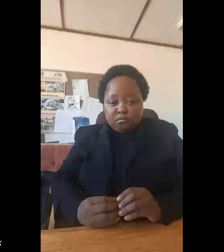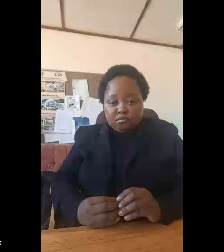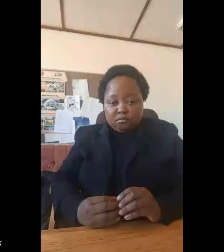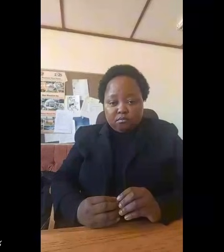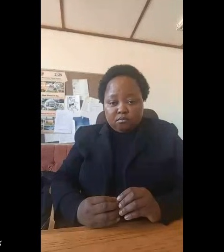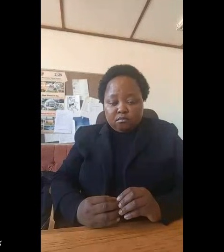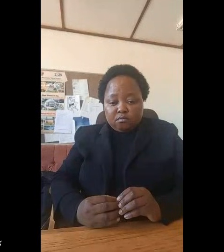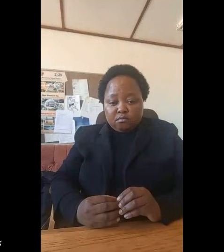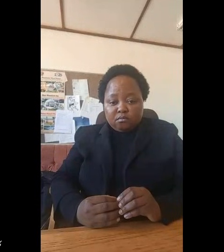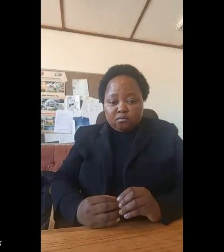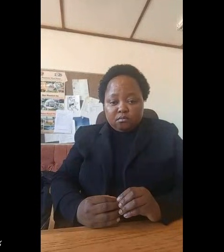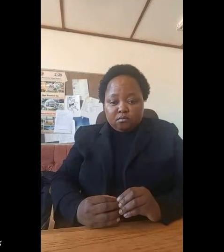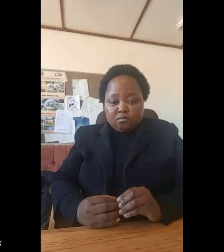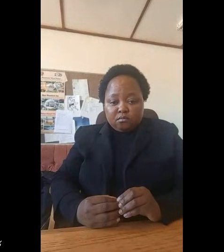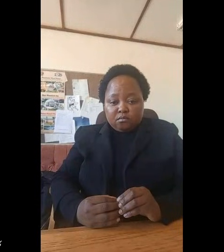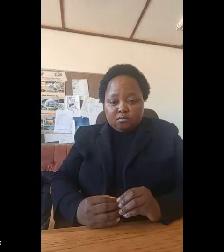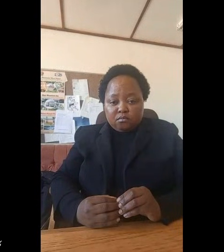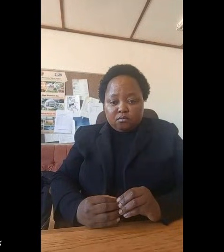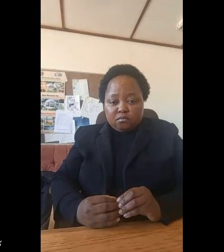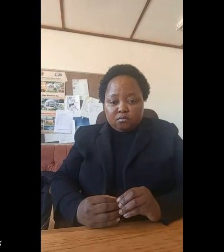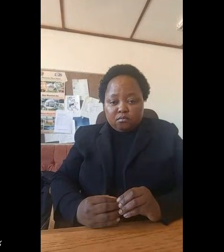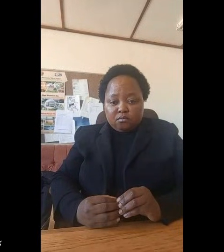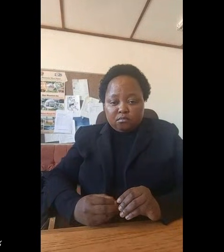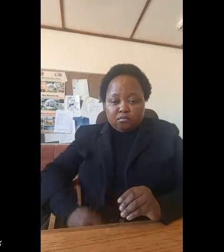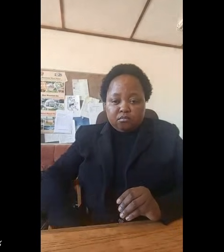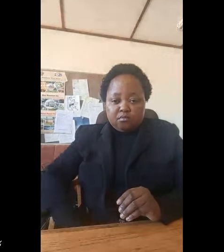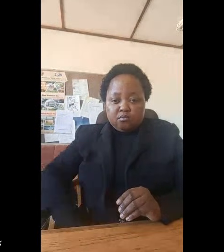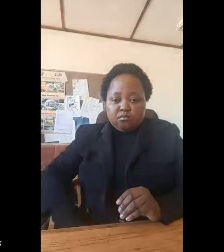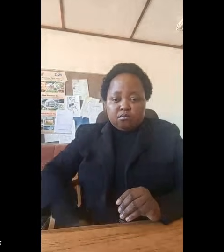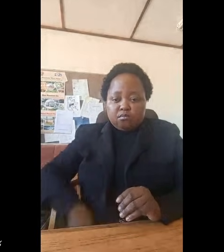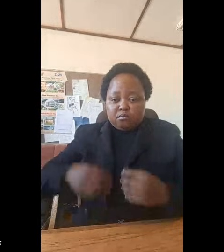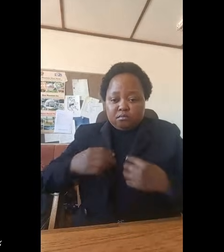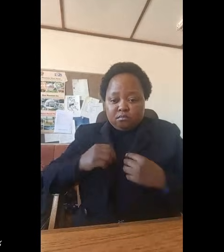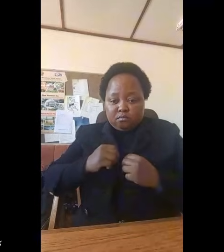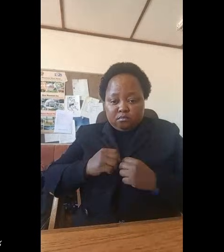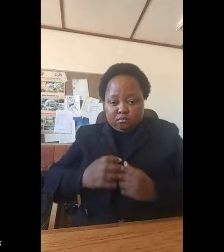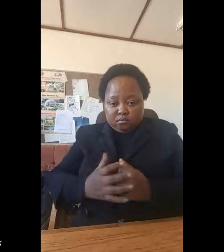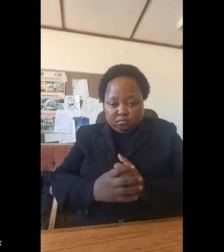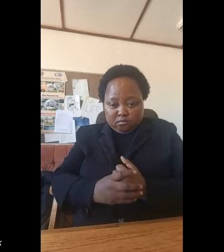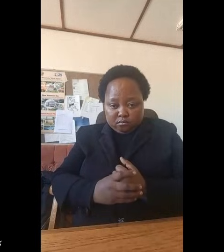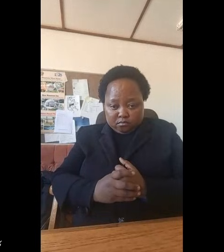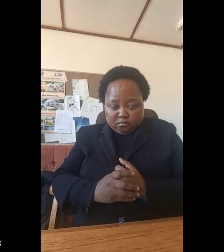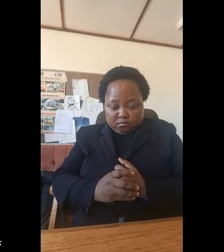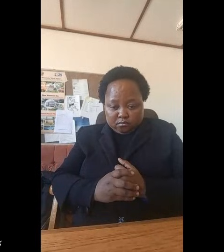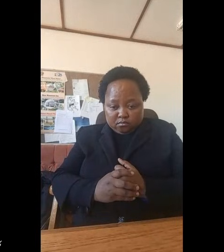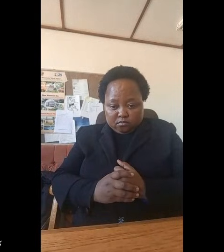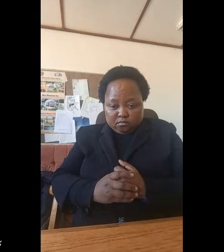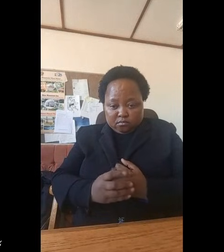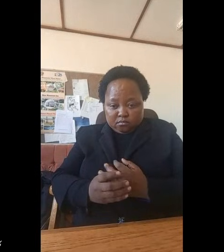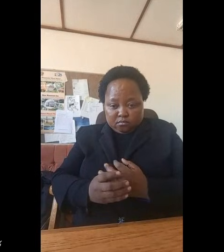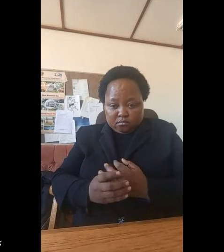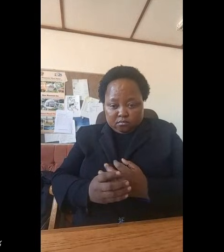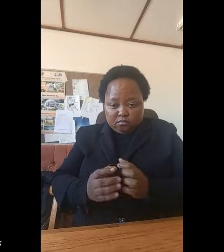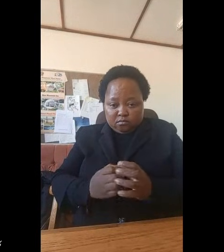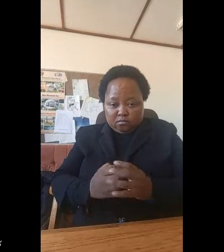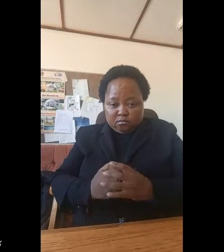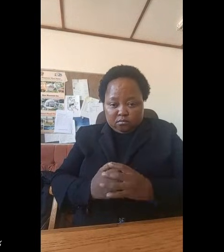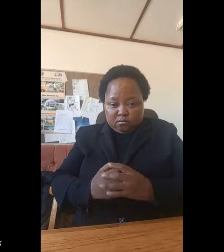welcome remarks. I have just noticed that Ndate PS has just joined us, so